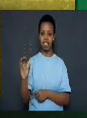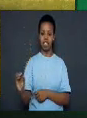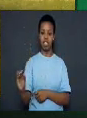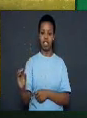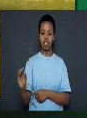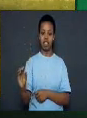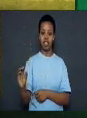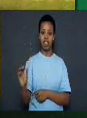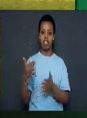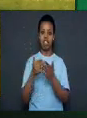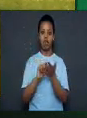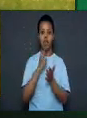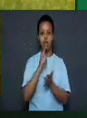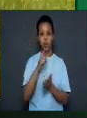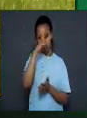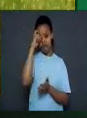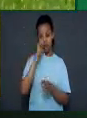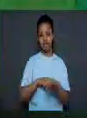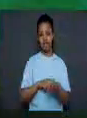Celsius during the summer.